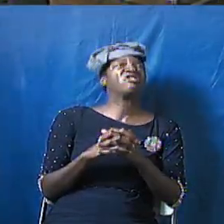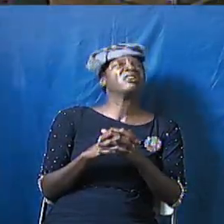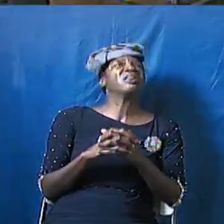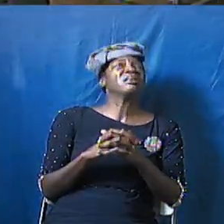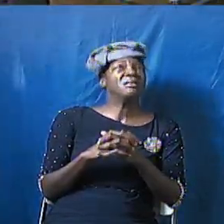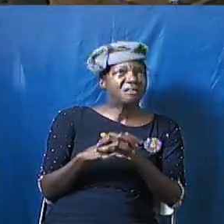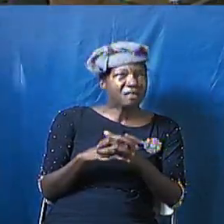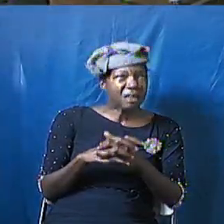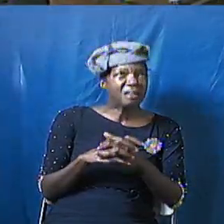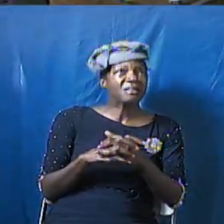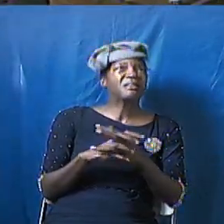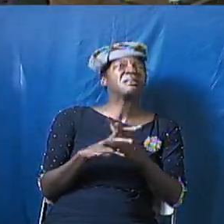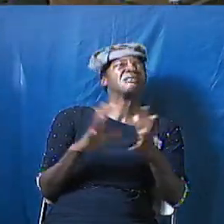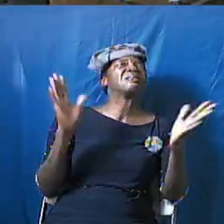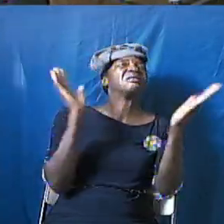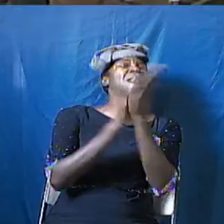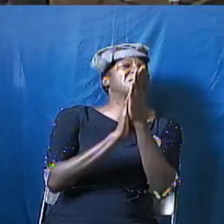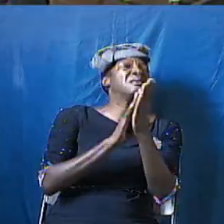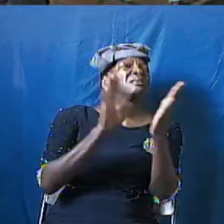Jesus,